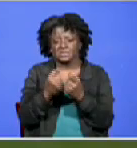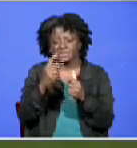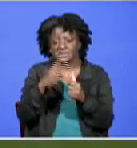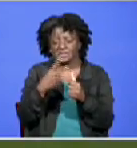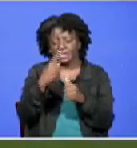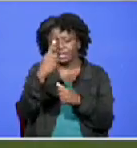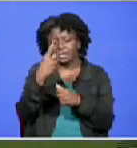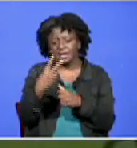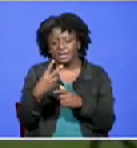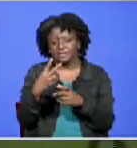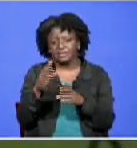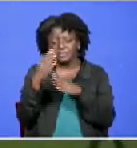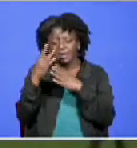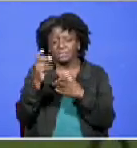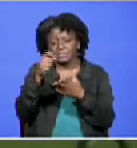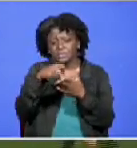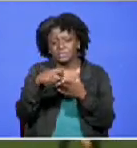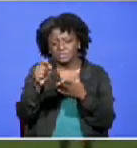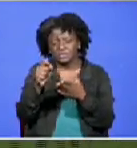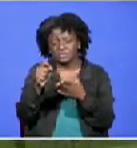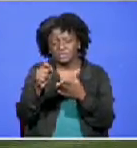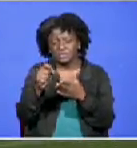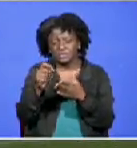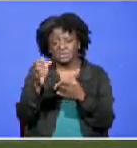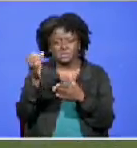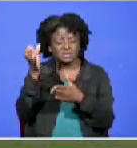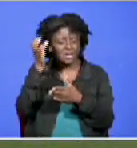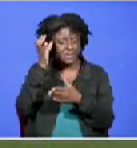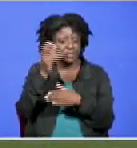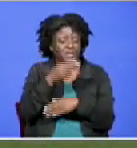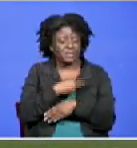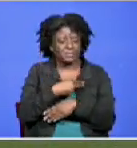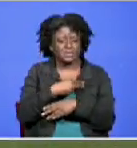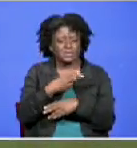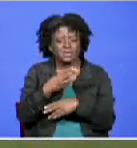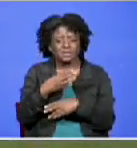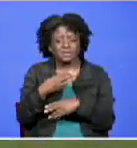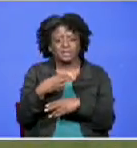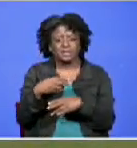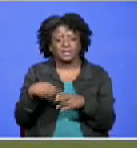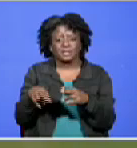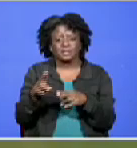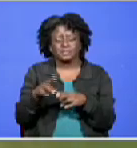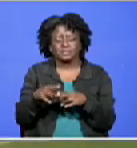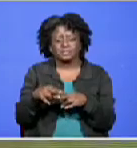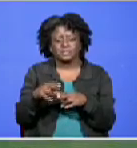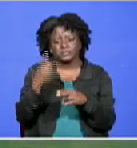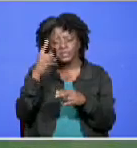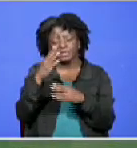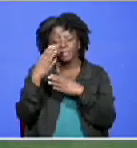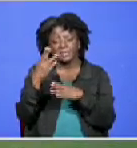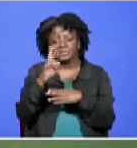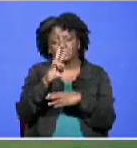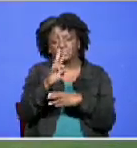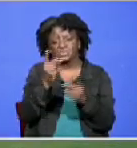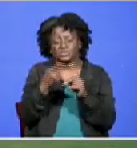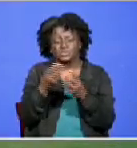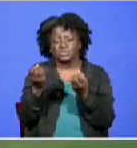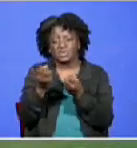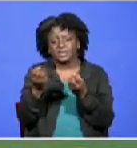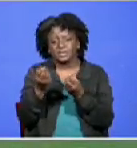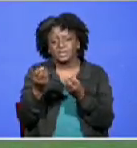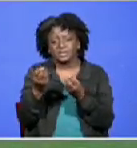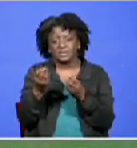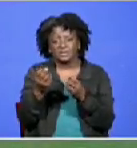board. That's followed by Cameron Heppel to put the Bahamas up 2-0. Bonaire would pull one back, but it was too little too late.